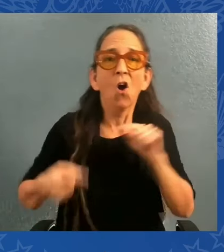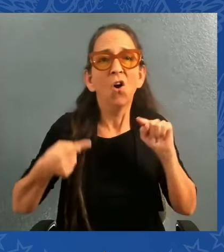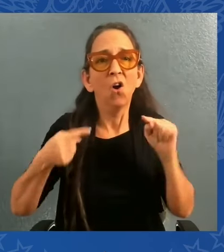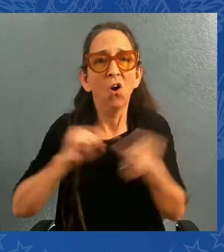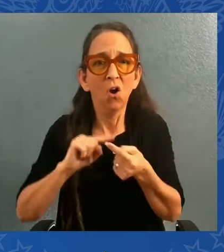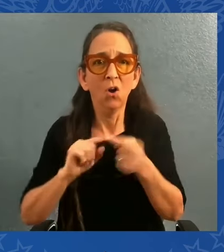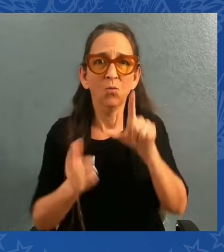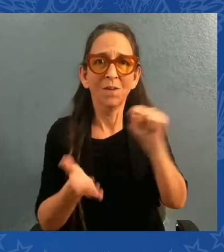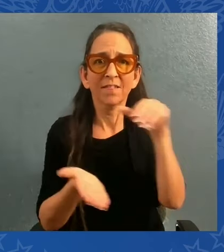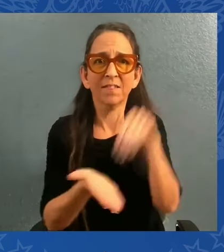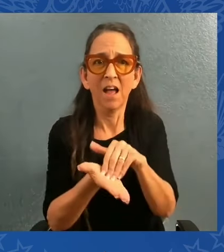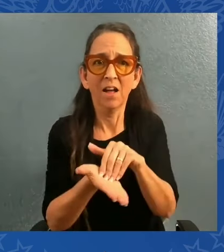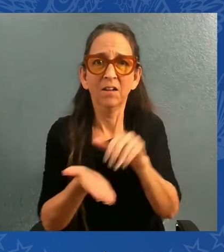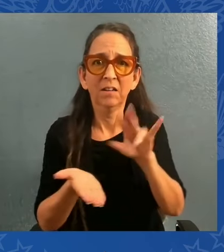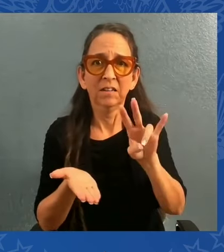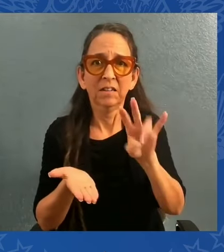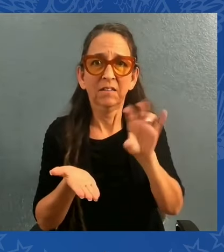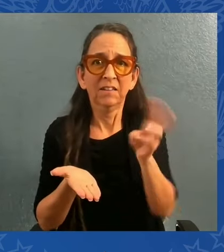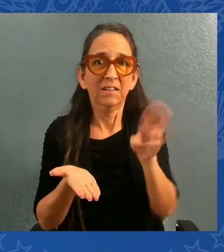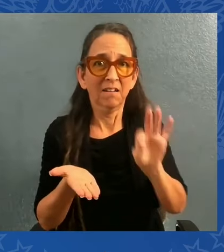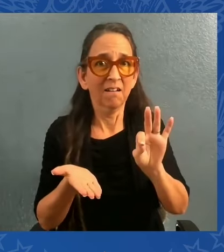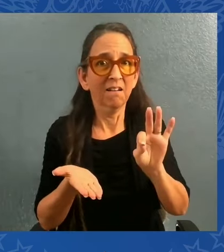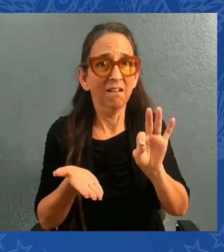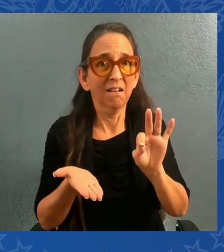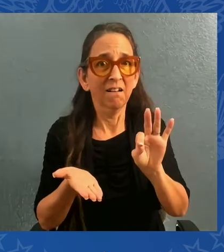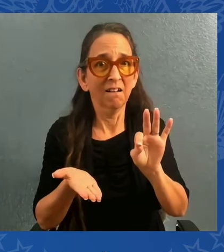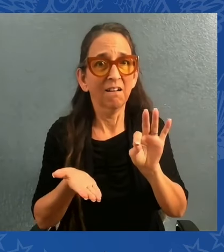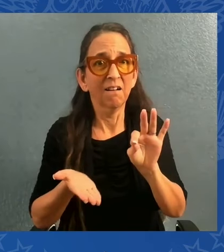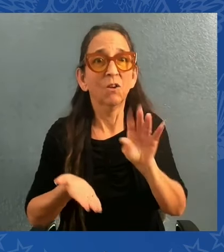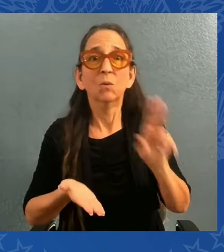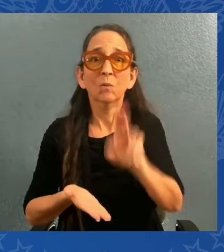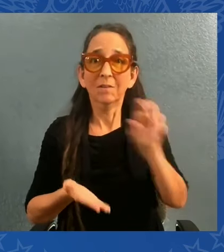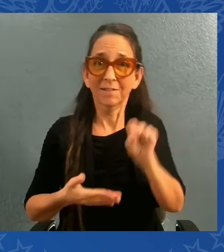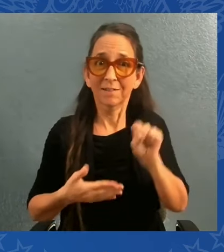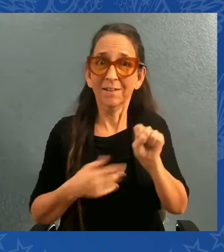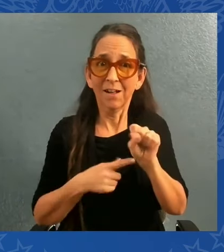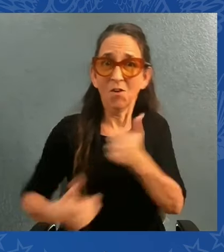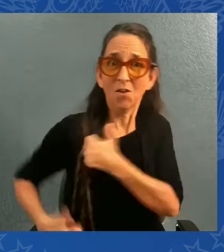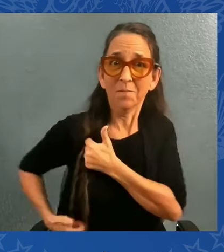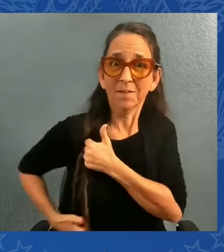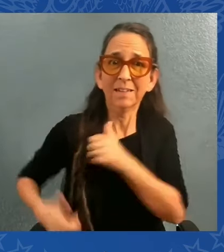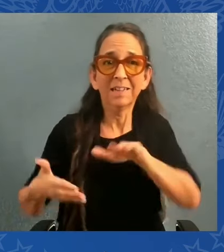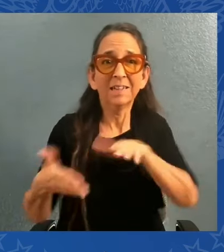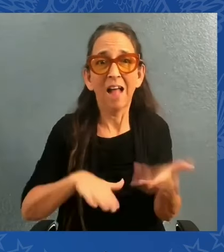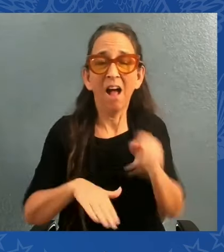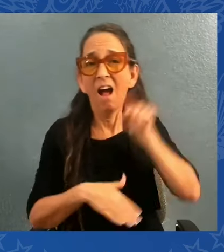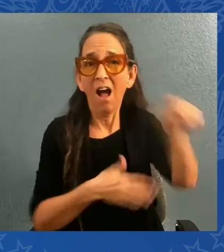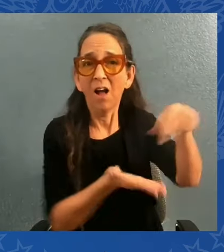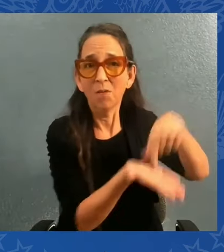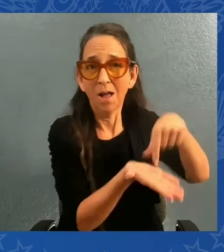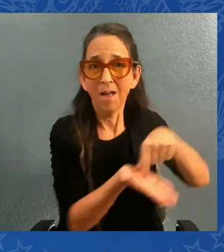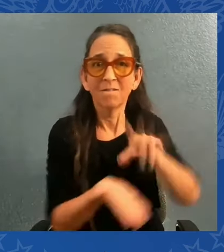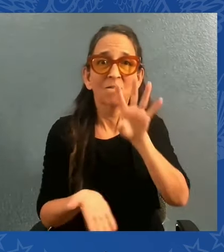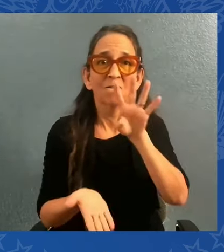20,769. U.S. troops, Iraq, died in Iraq, 4,620. Wounded in Iraq,